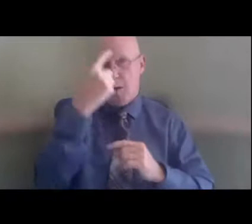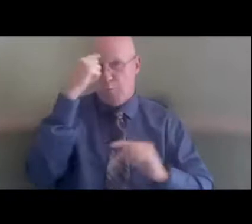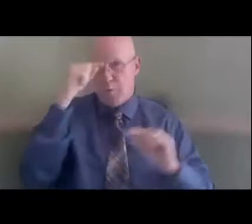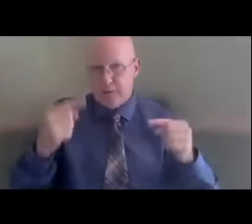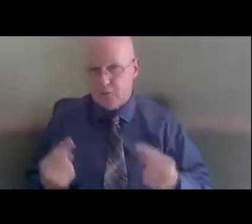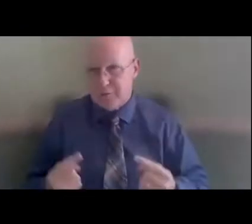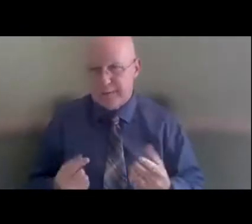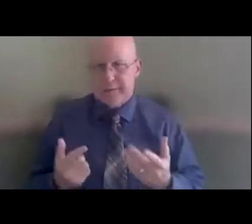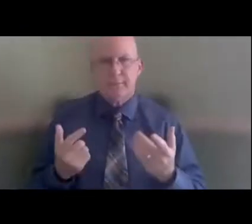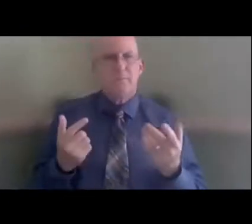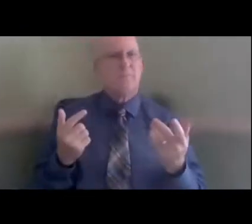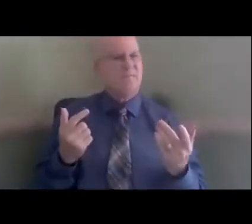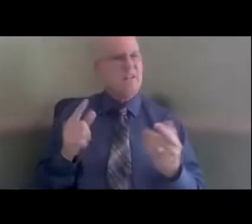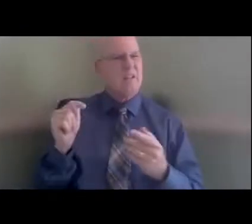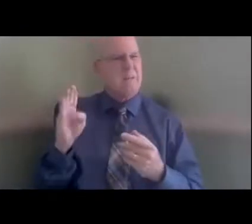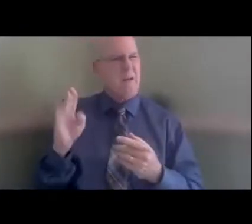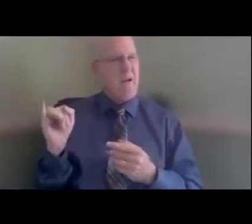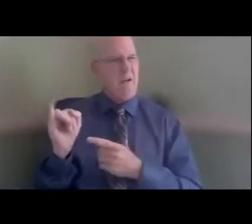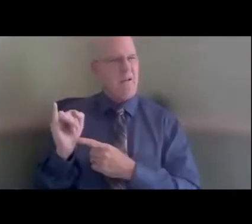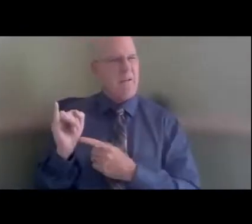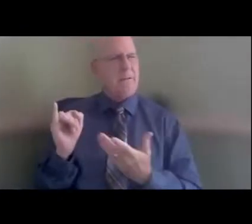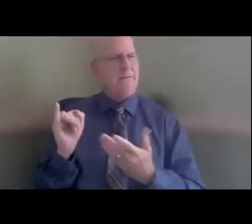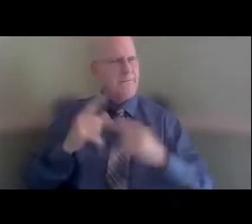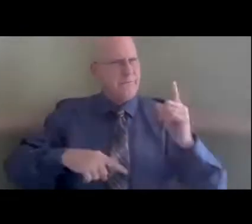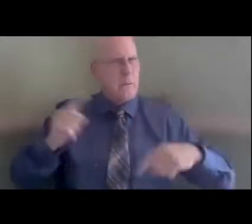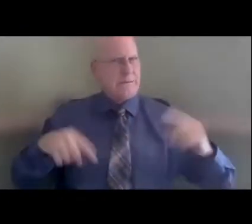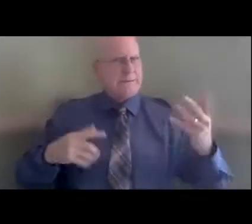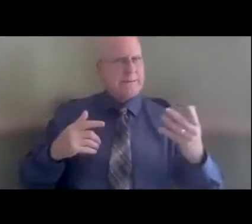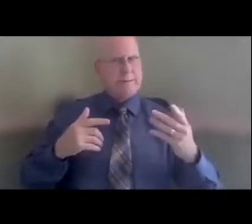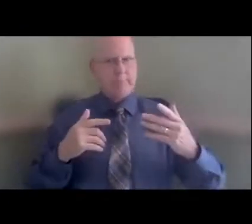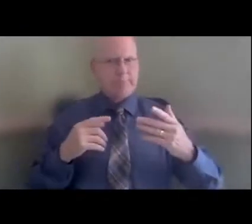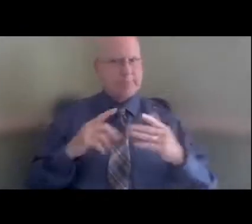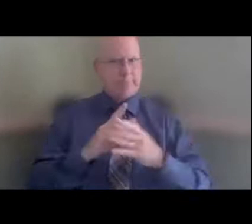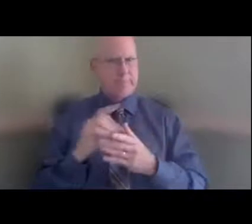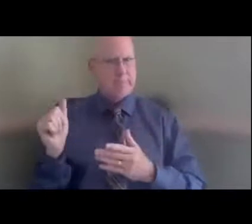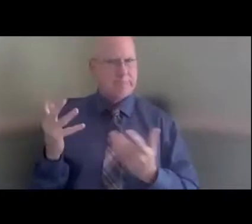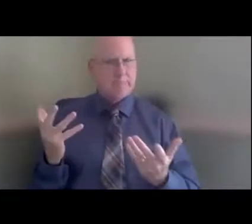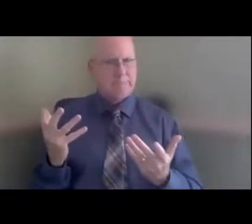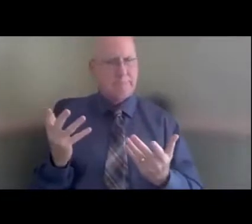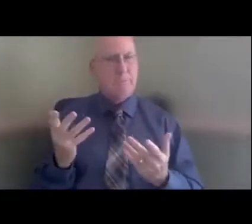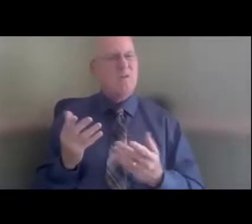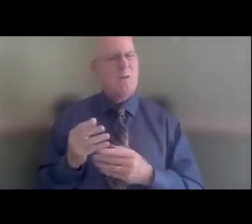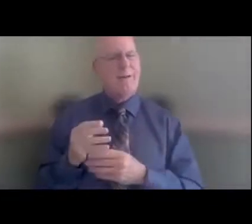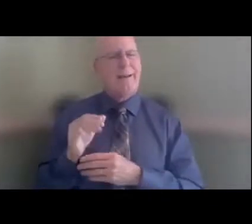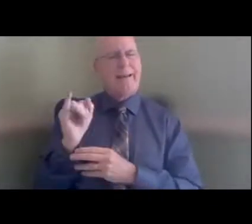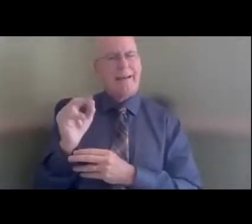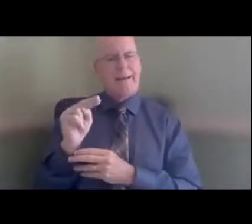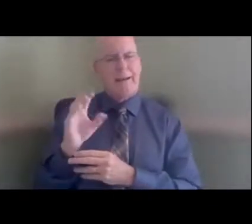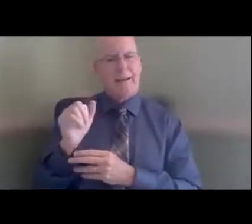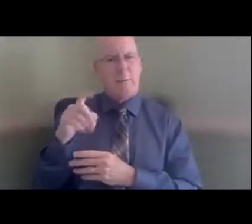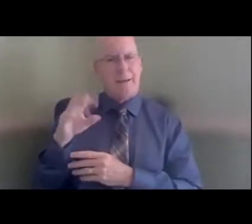all this range of different types of inabilities. And the incapacity piece is really when it comes to your